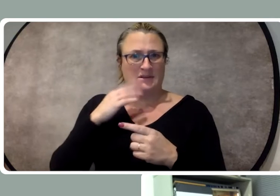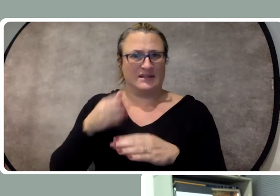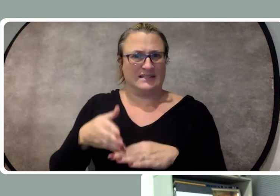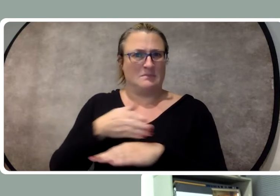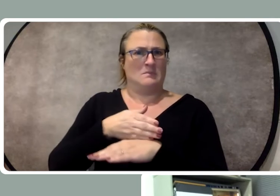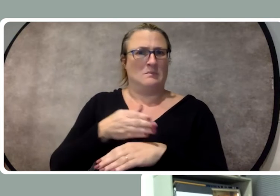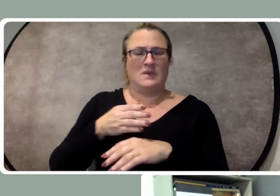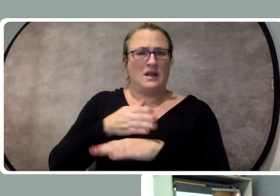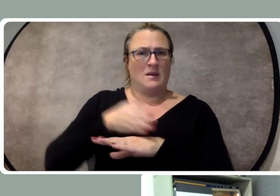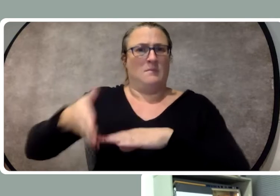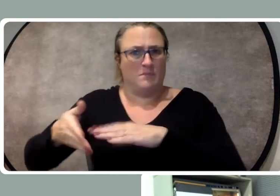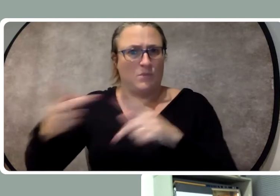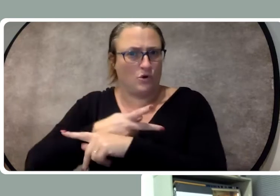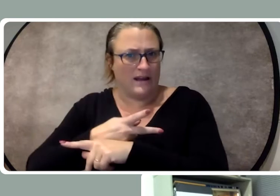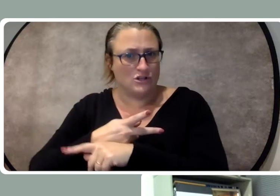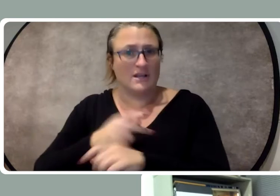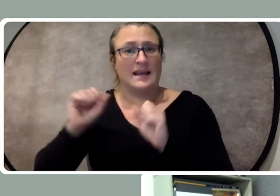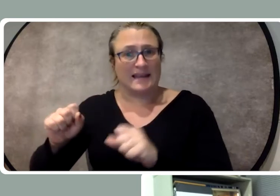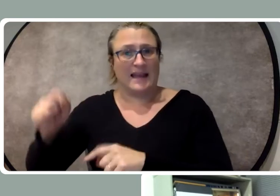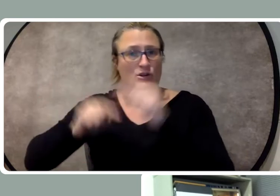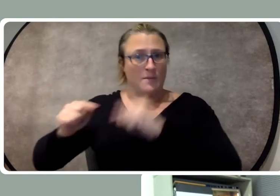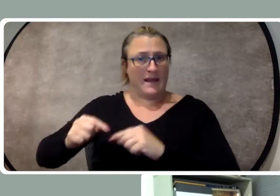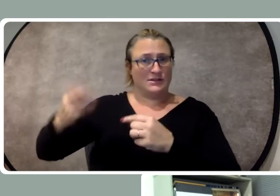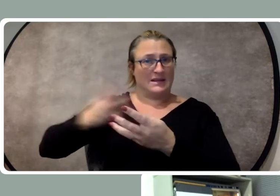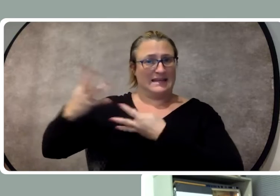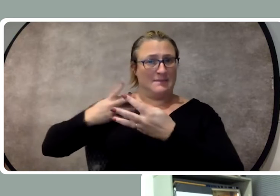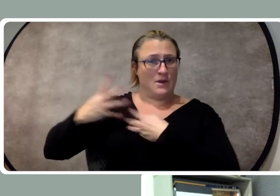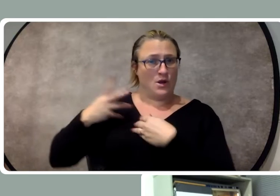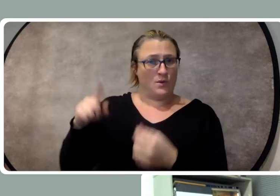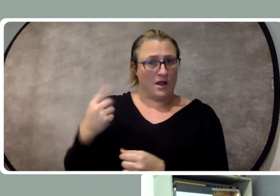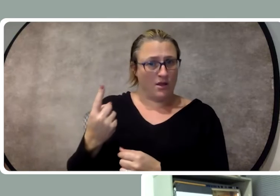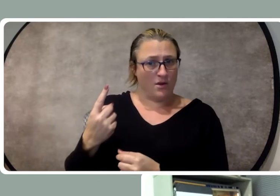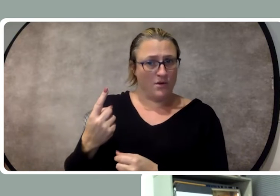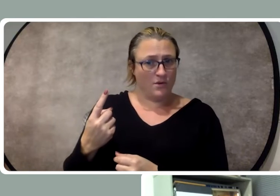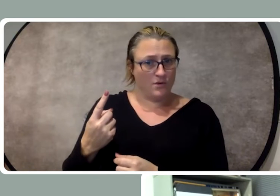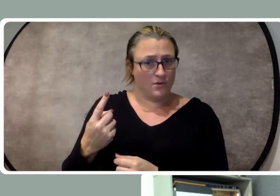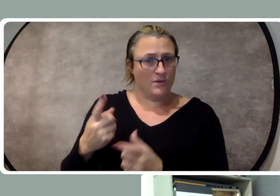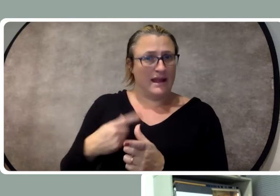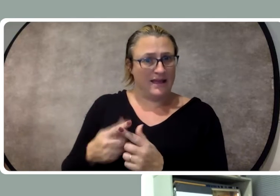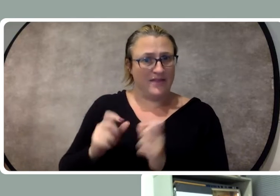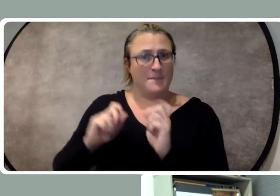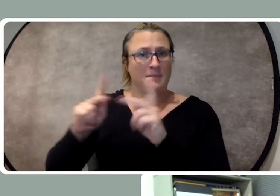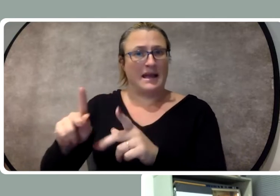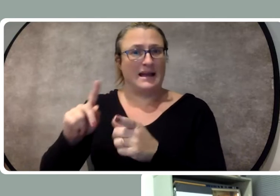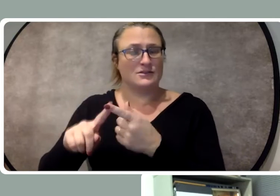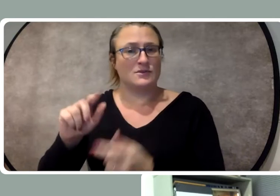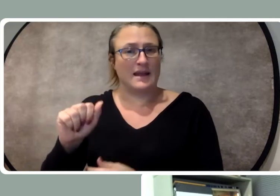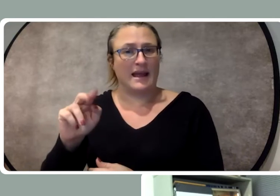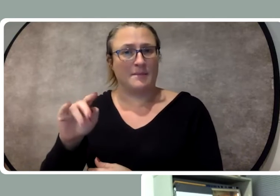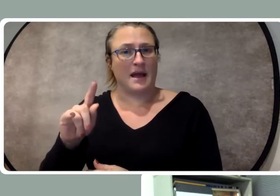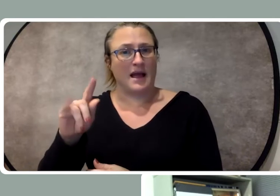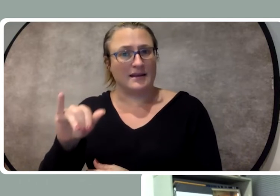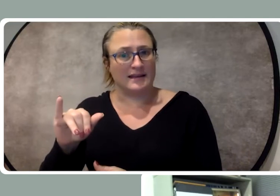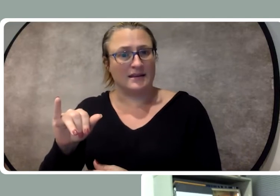can you go back to getting chemotherapy on its own and then return to an antibody drug